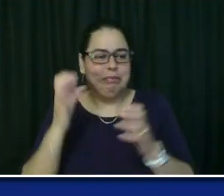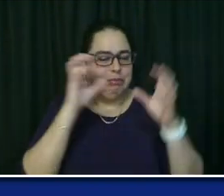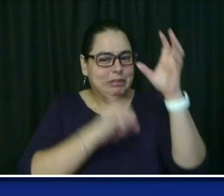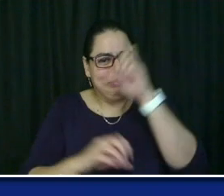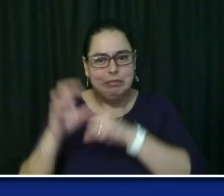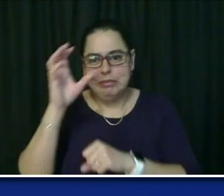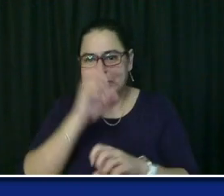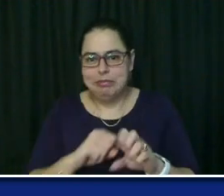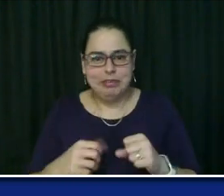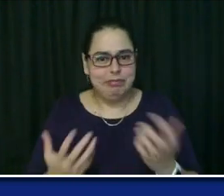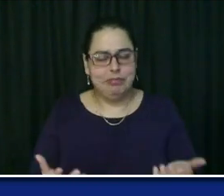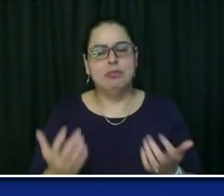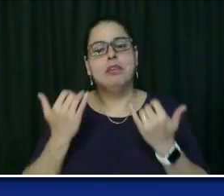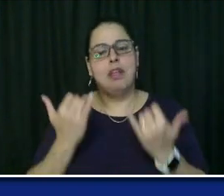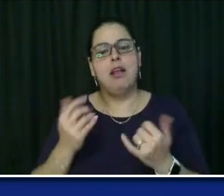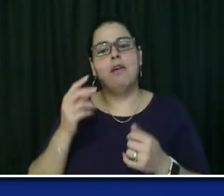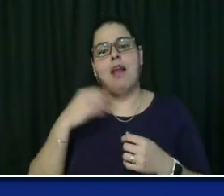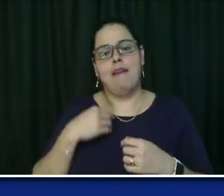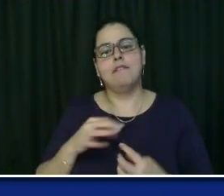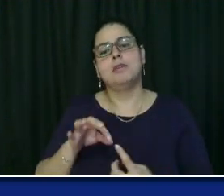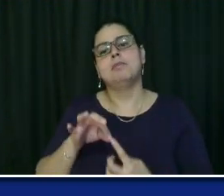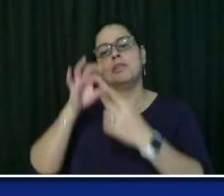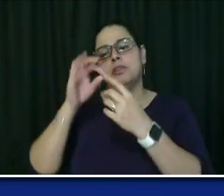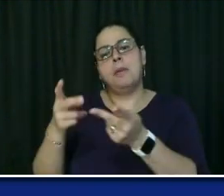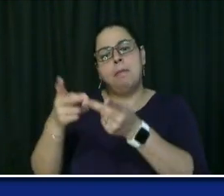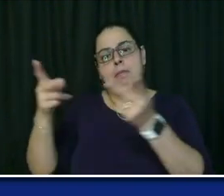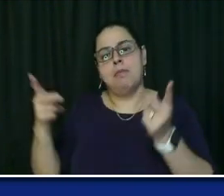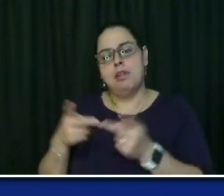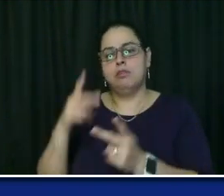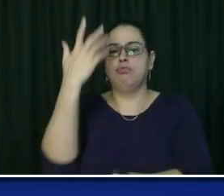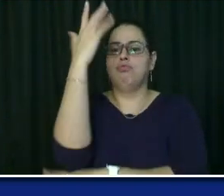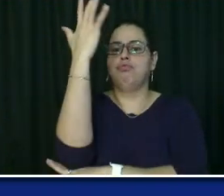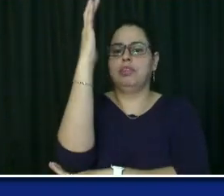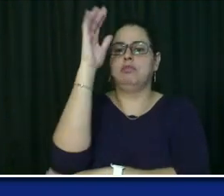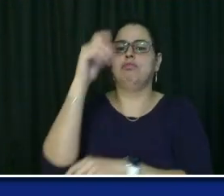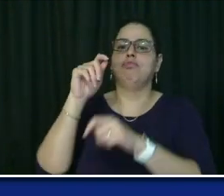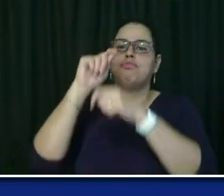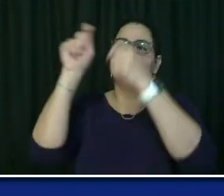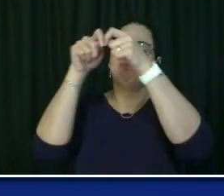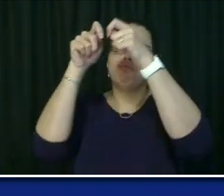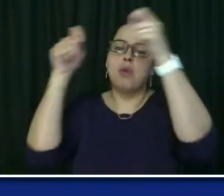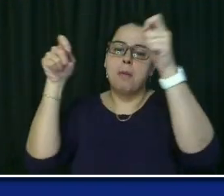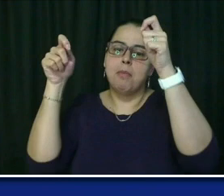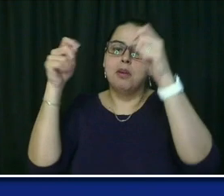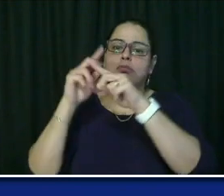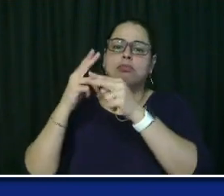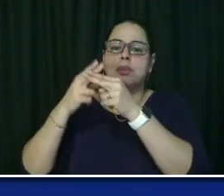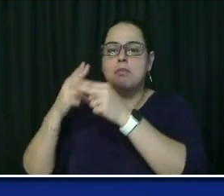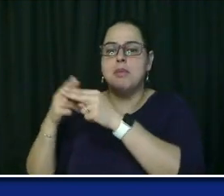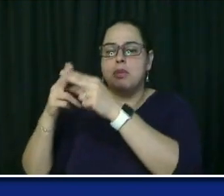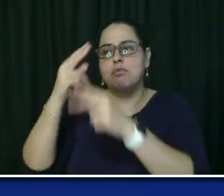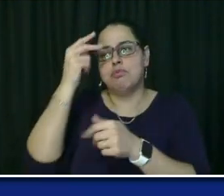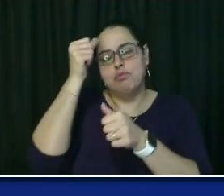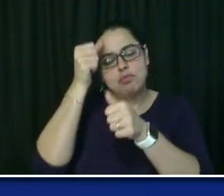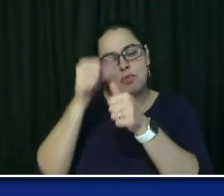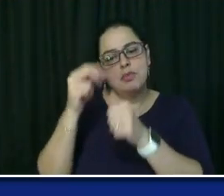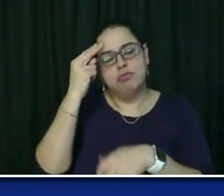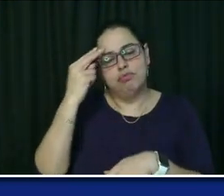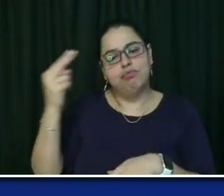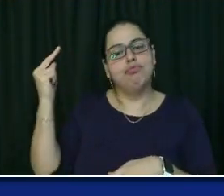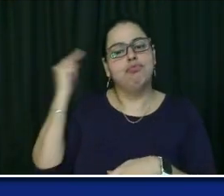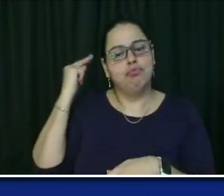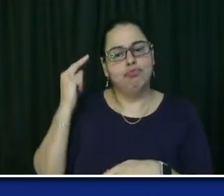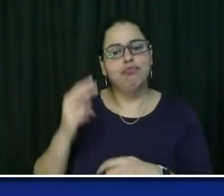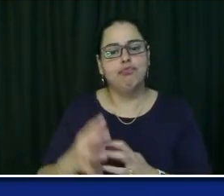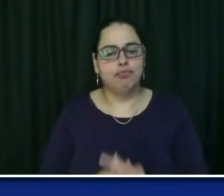of fatalities, we have seen now what is in essence, encouraging news. Over the course of the last 7 days, there have been